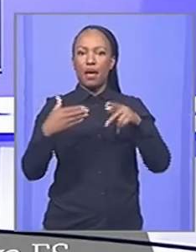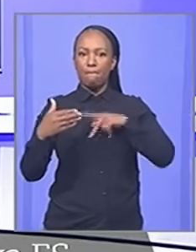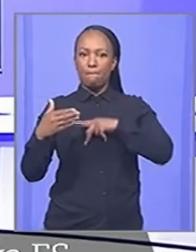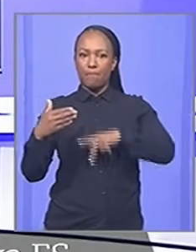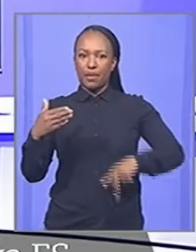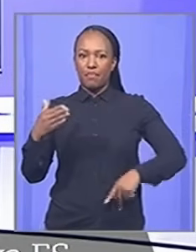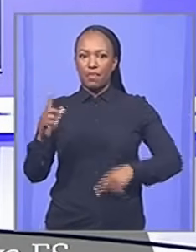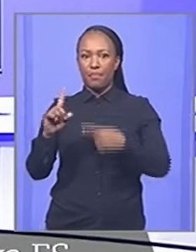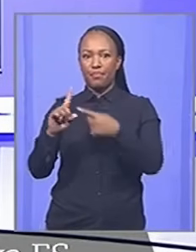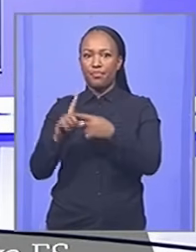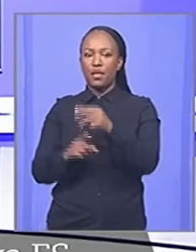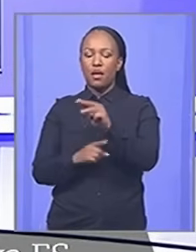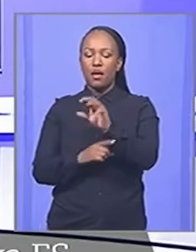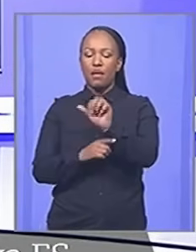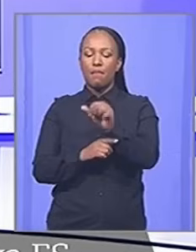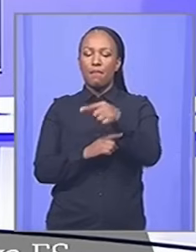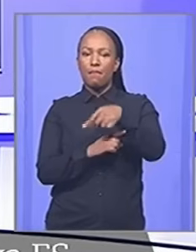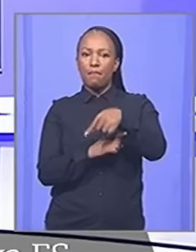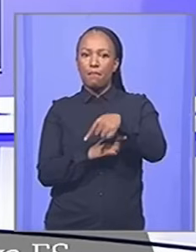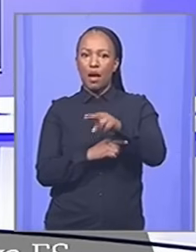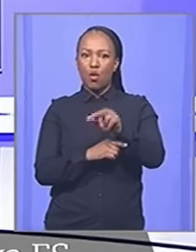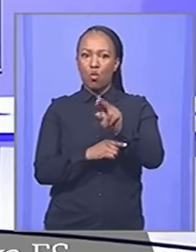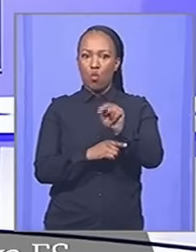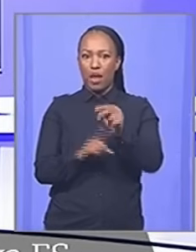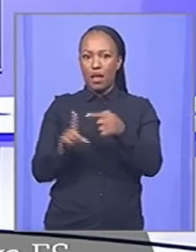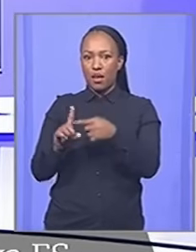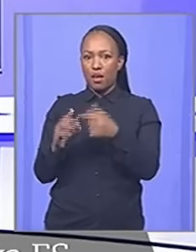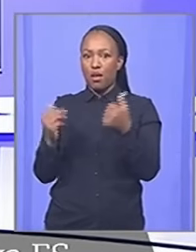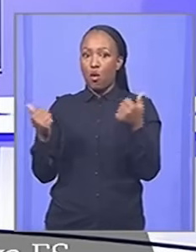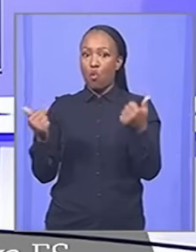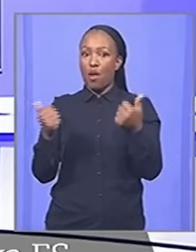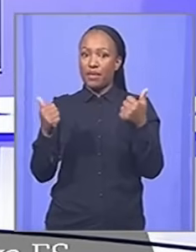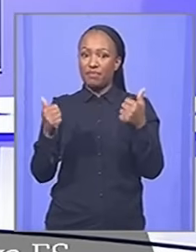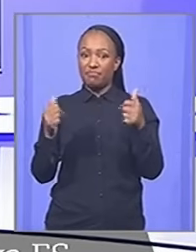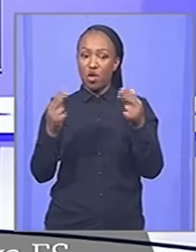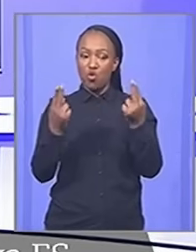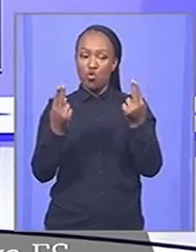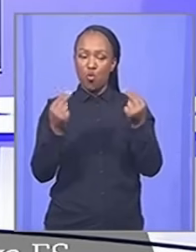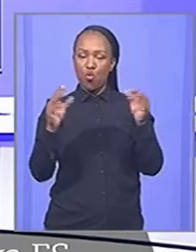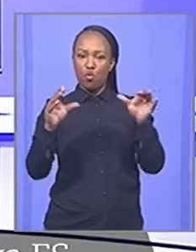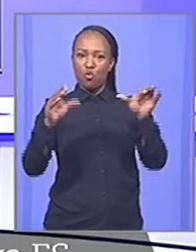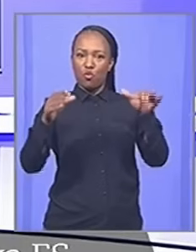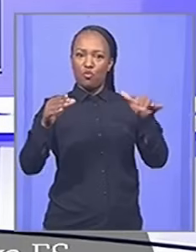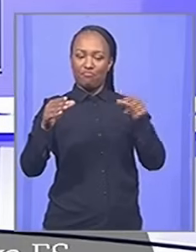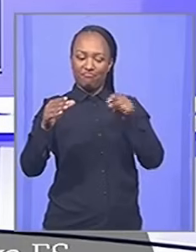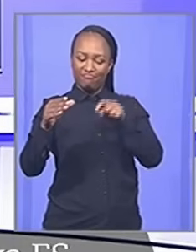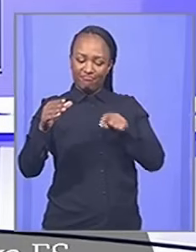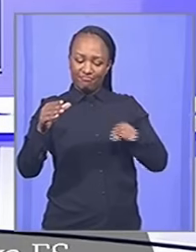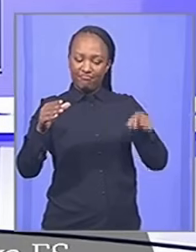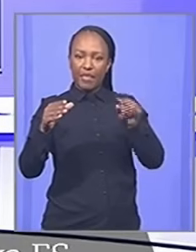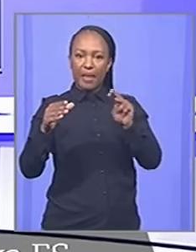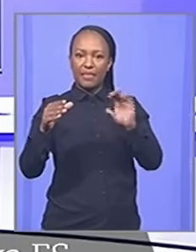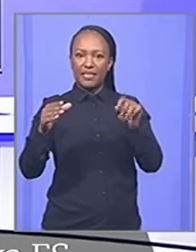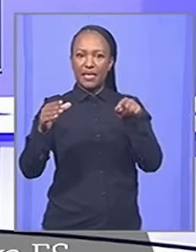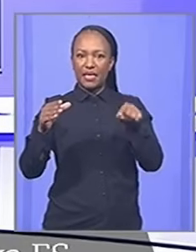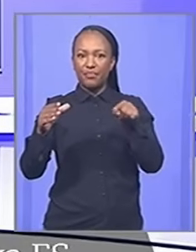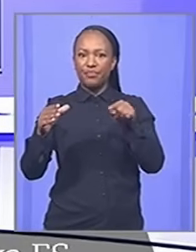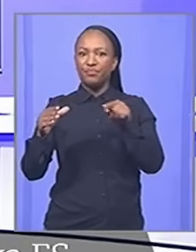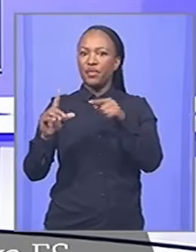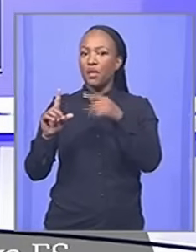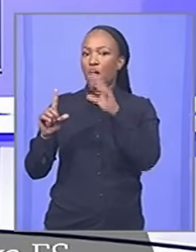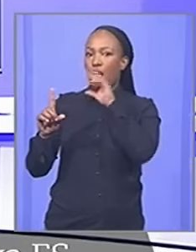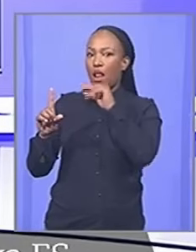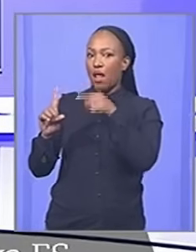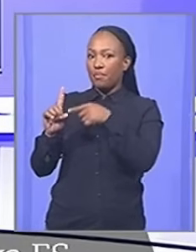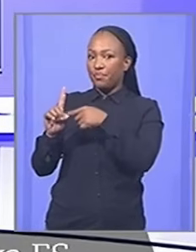bja Maabane. Mokgatlo o dumela gore go šetše go na le maphaga ka kabineteng yeo e mpša. Mongwaledi wa EFF ka provinceng Bosango Msimanga